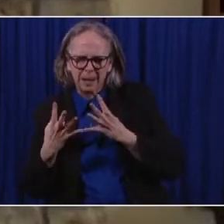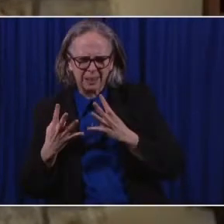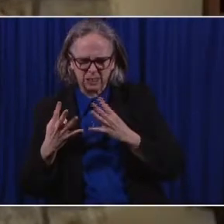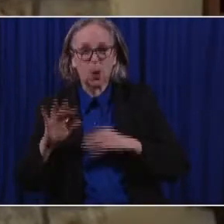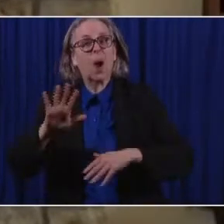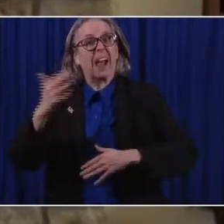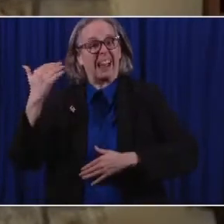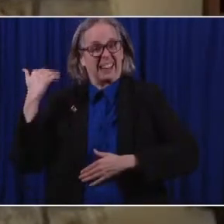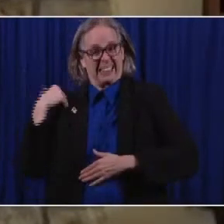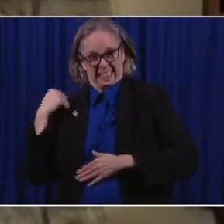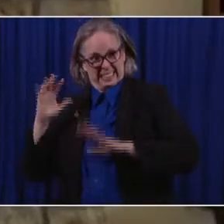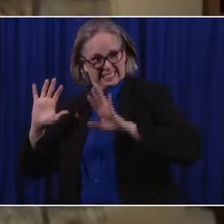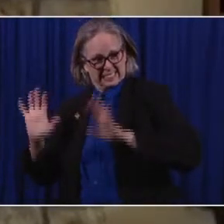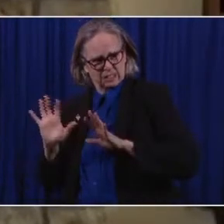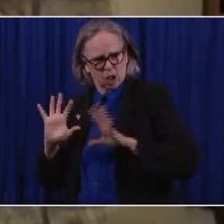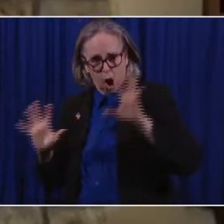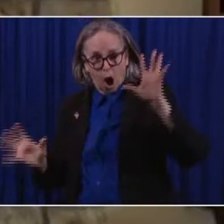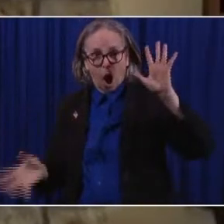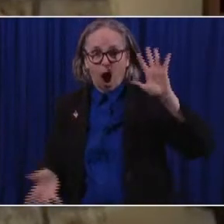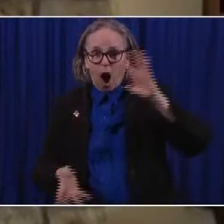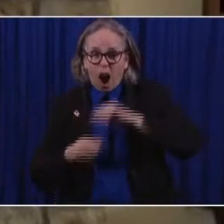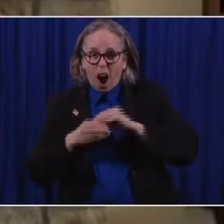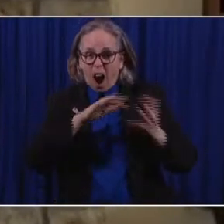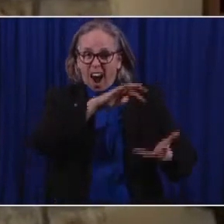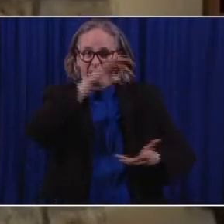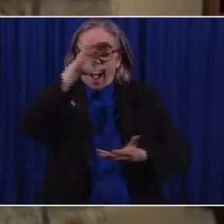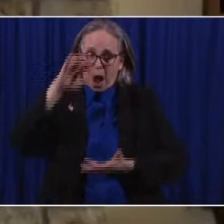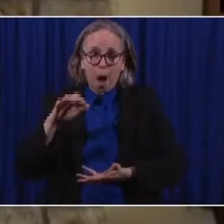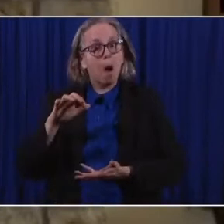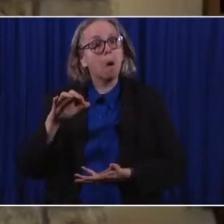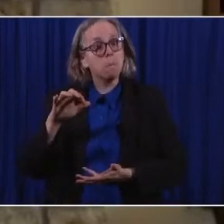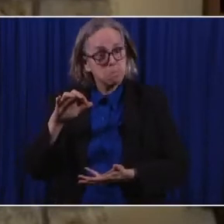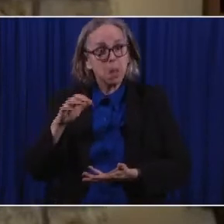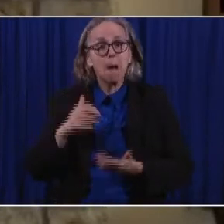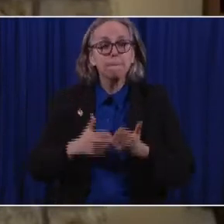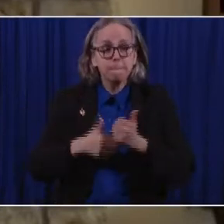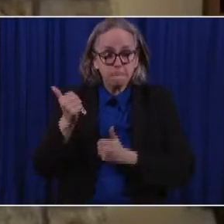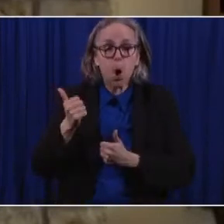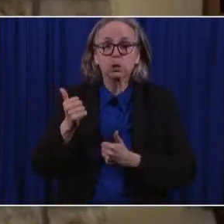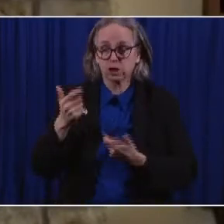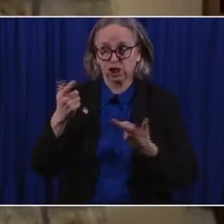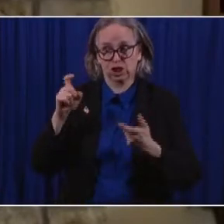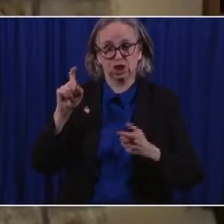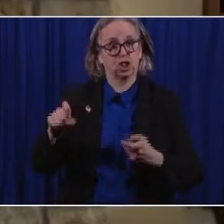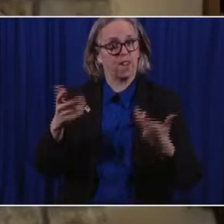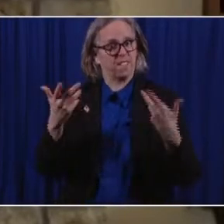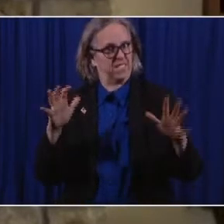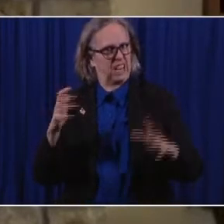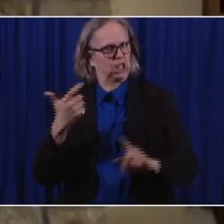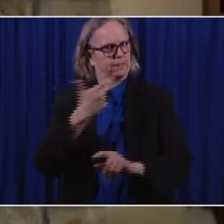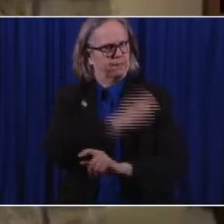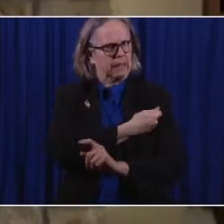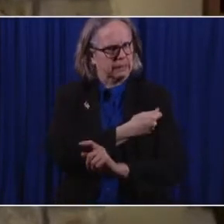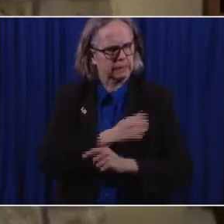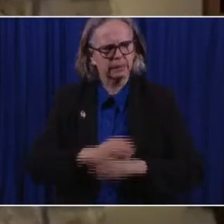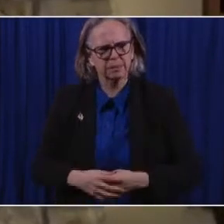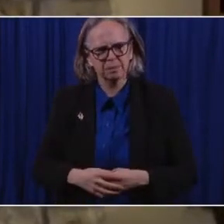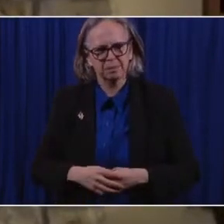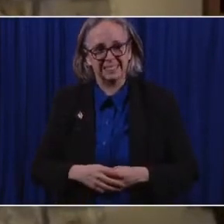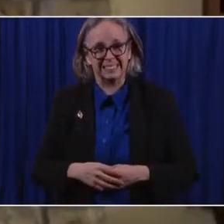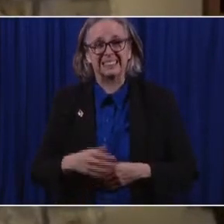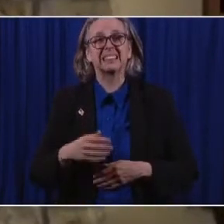So by Sunday, most of them, you know, a good number of them should be out. Most of them should be out. As of last Sunday, we were at